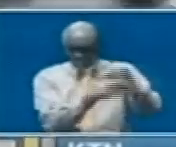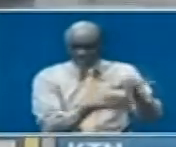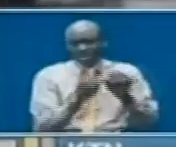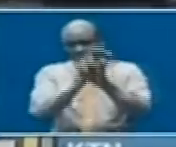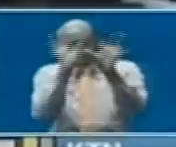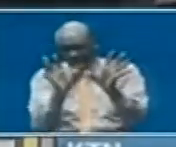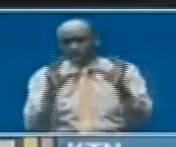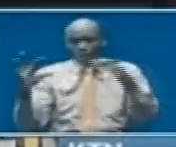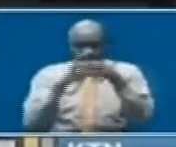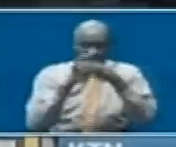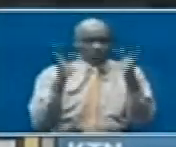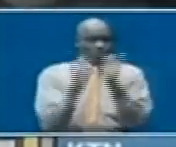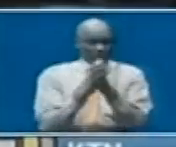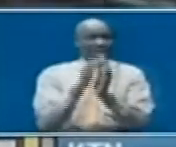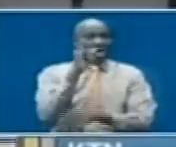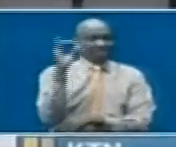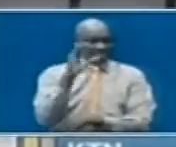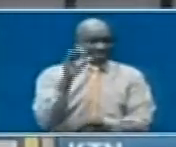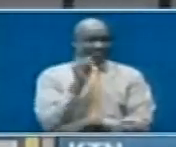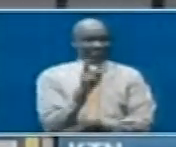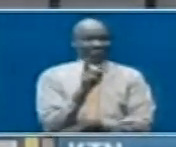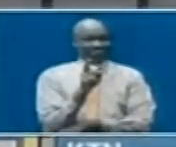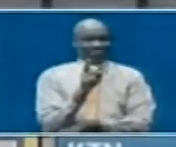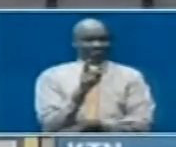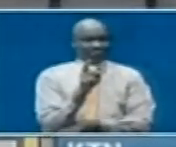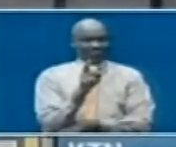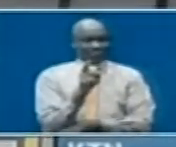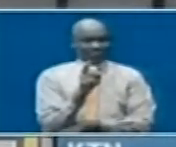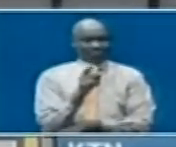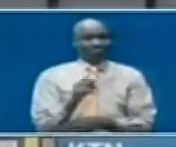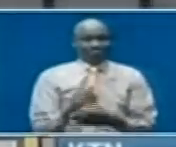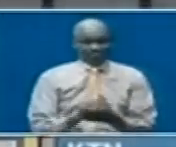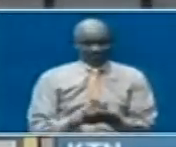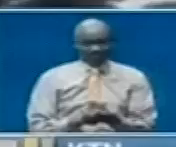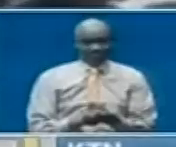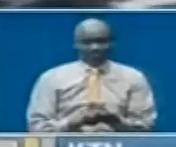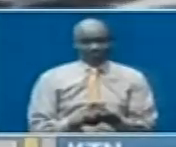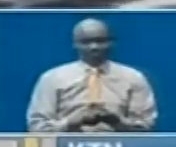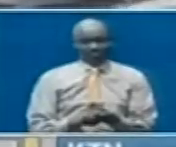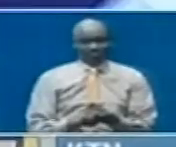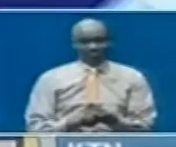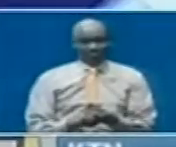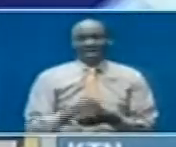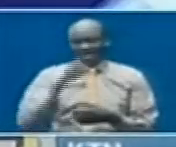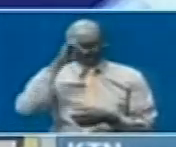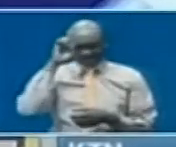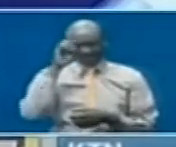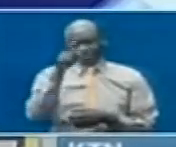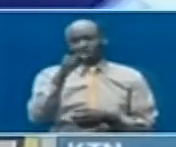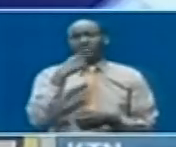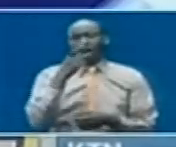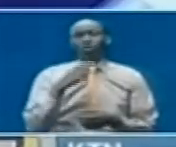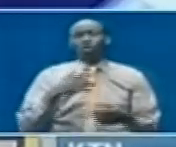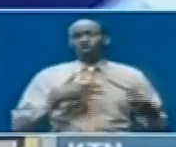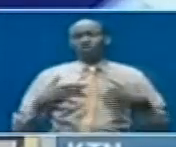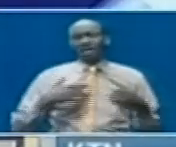cooperation between Kenya and specifically the Office of the Prosecutor at the moment. Wilson. Well, Edith, one of the concerns